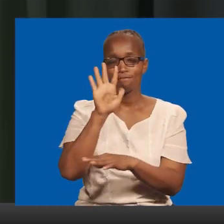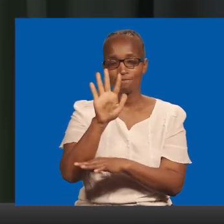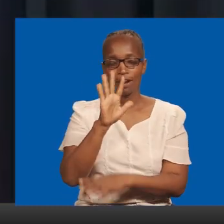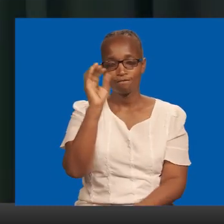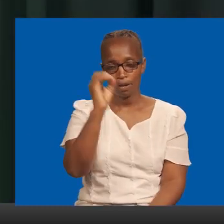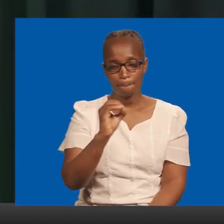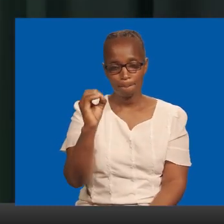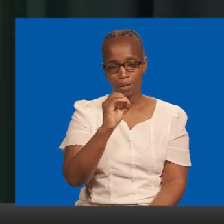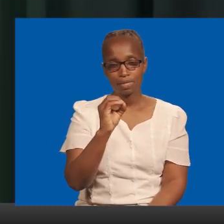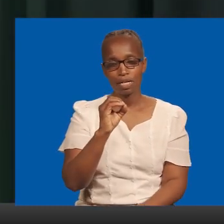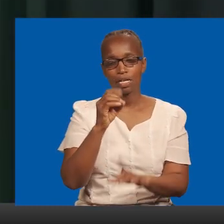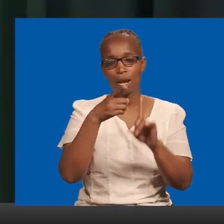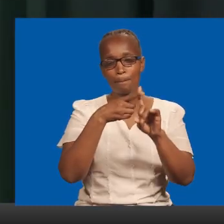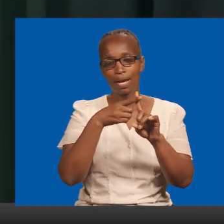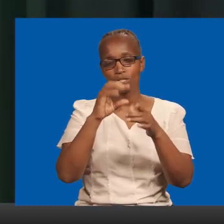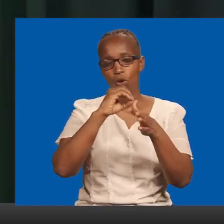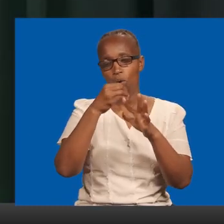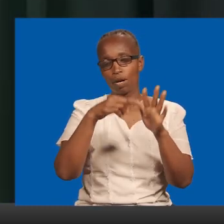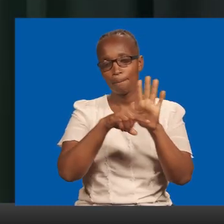5% plus or